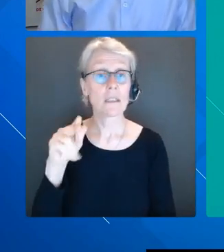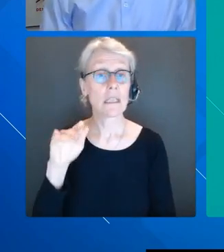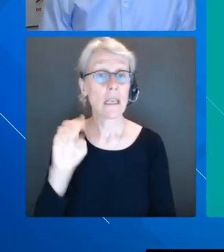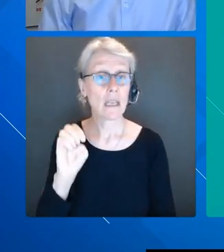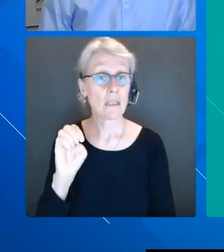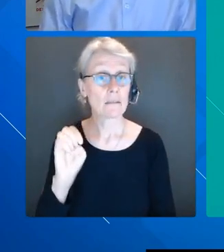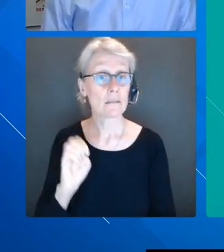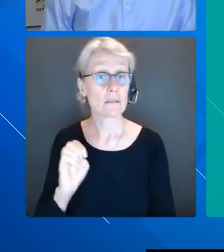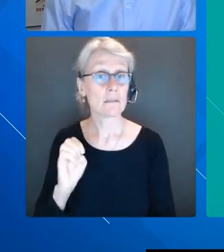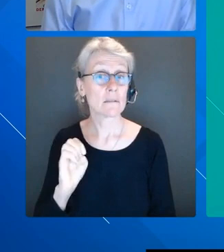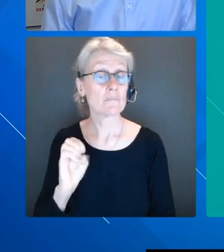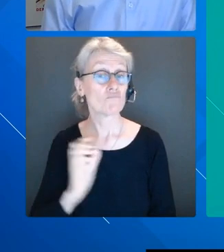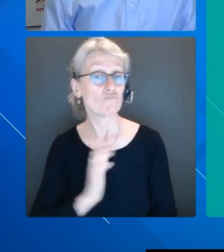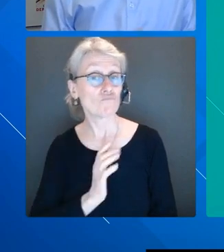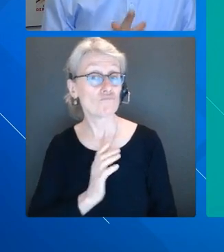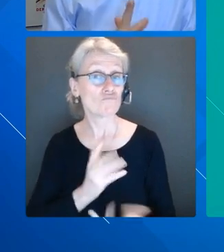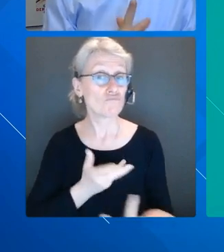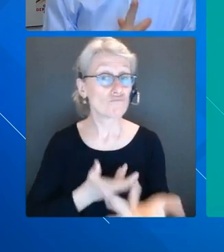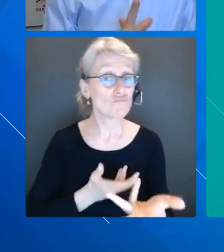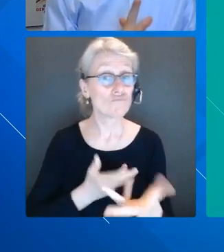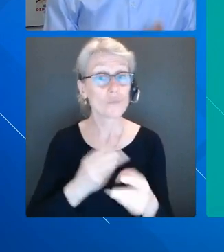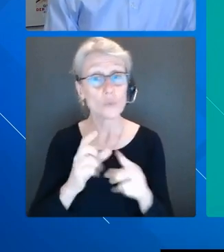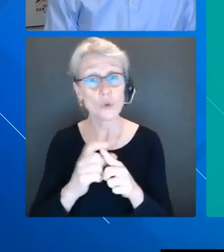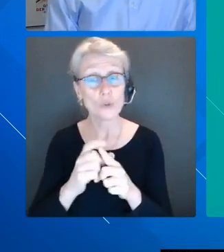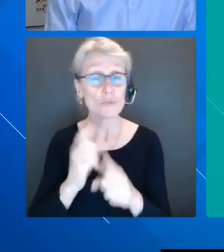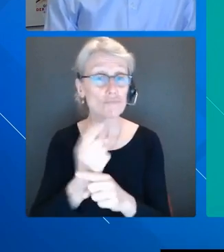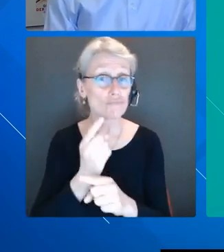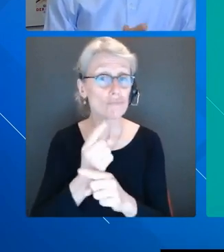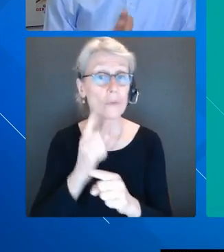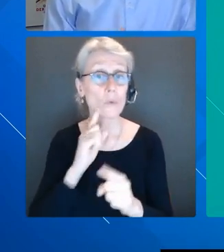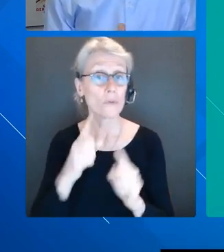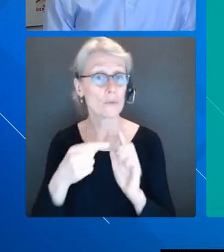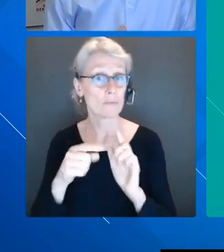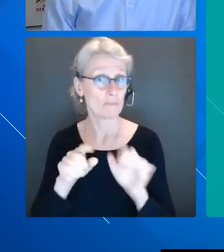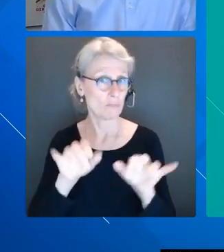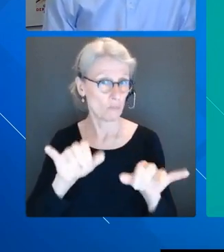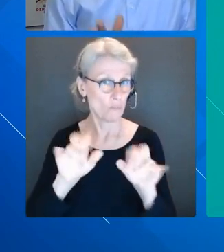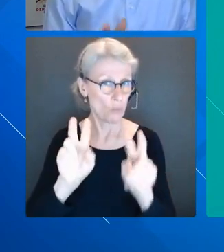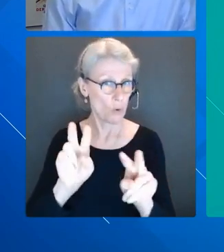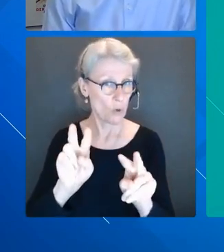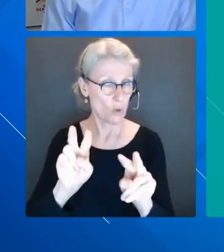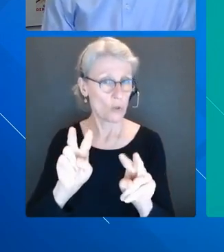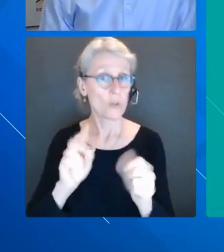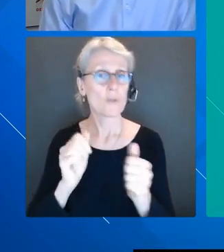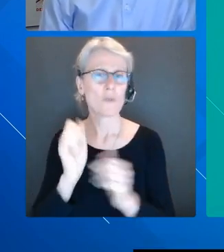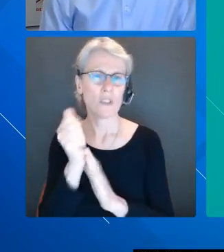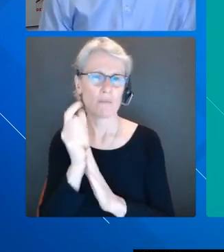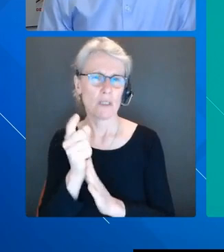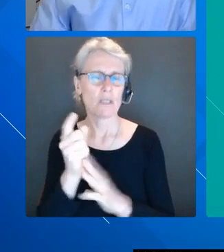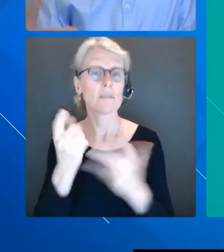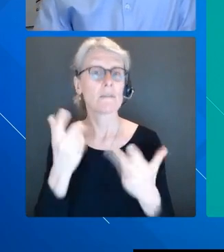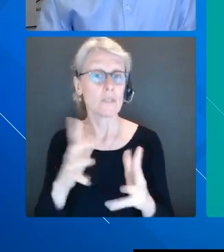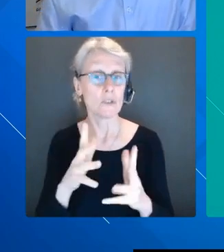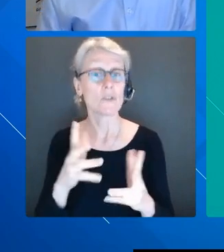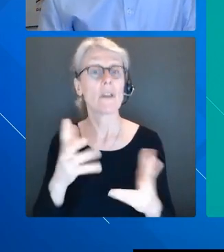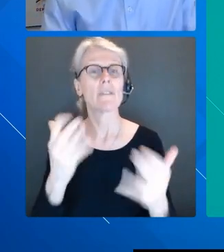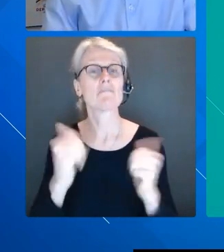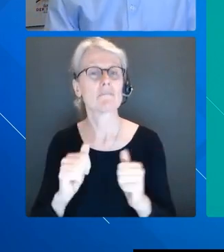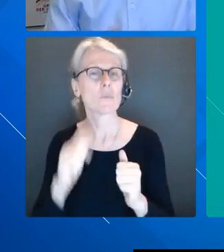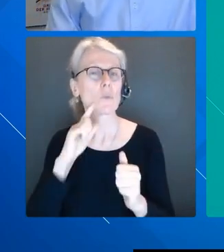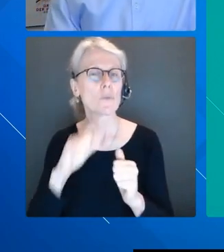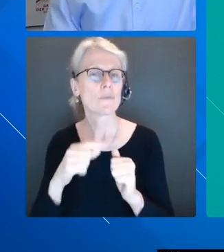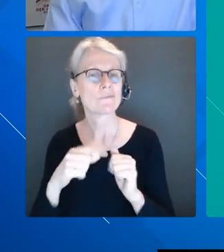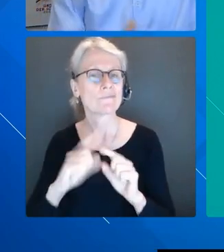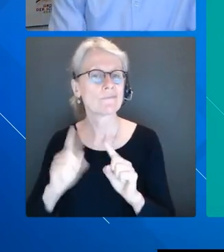take a look, we'll give about a 5 or 10-minute break. After that, we're going to have, I really hope you stick around. It's going to be very cool. We'll do some product demos, actually turn some